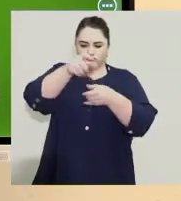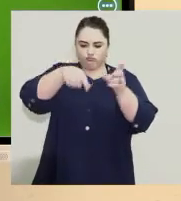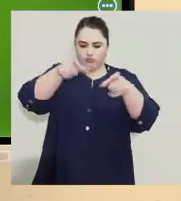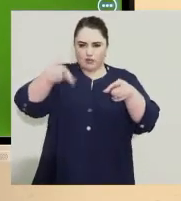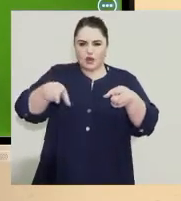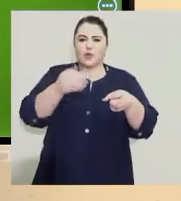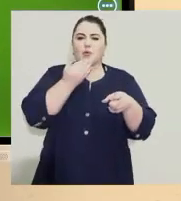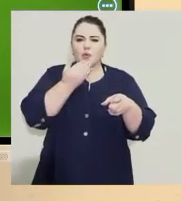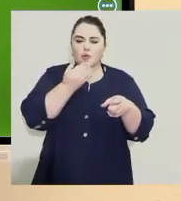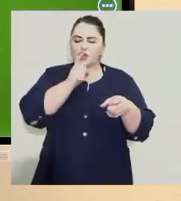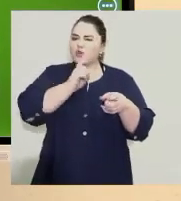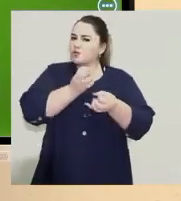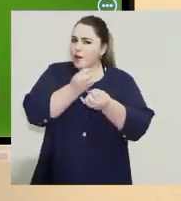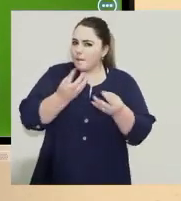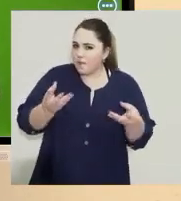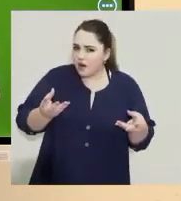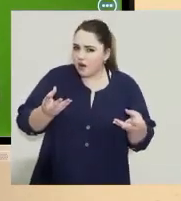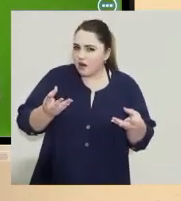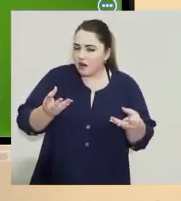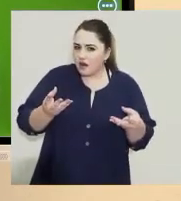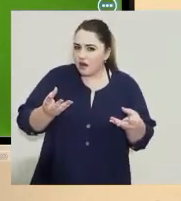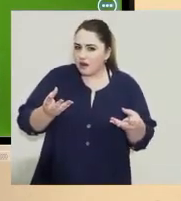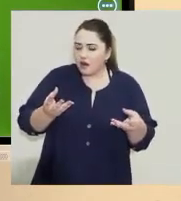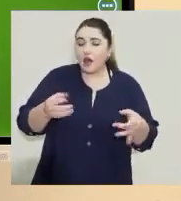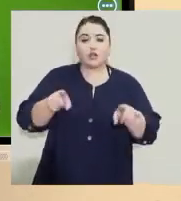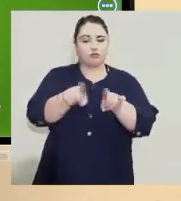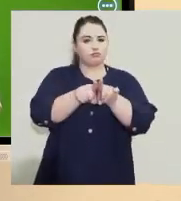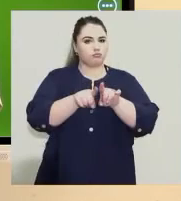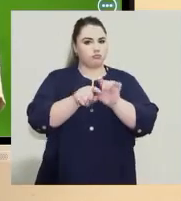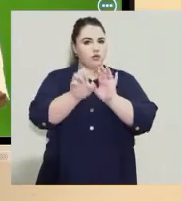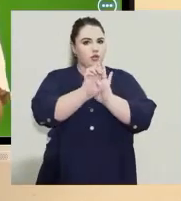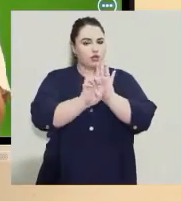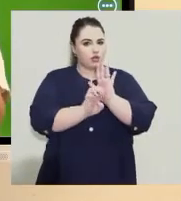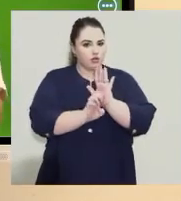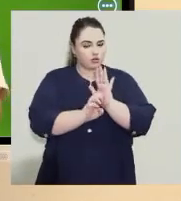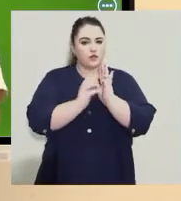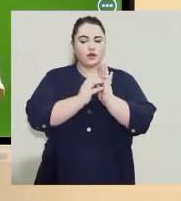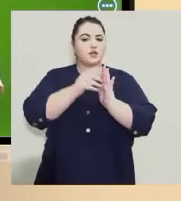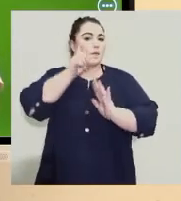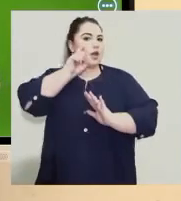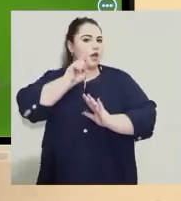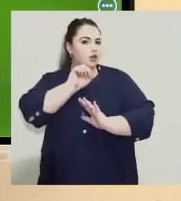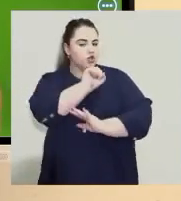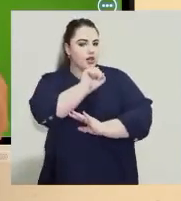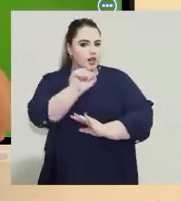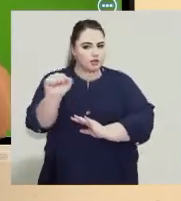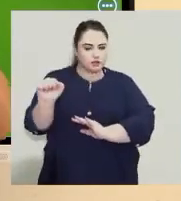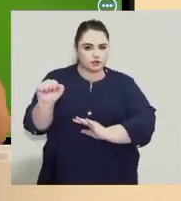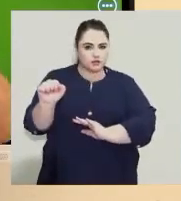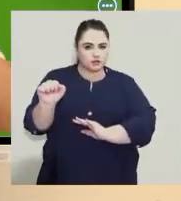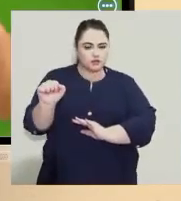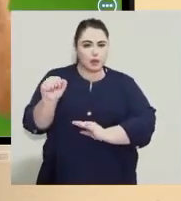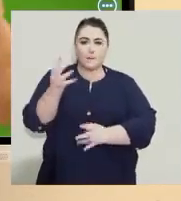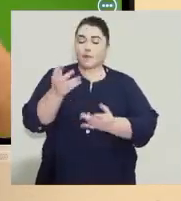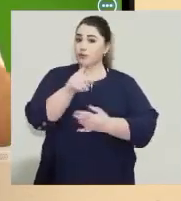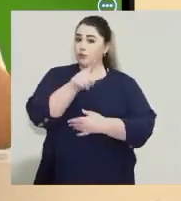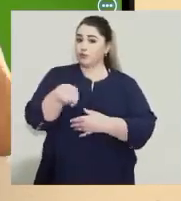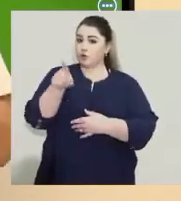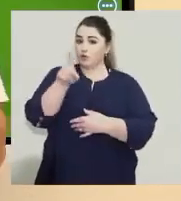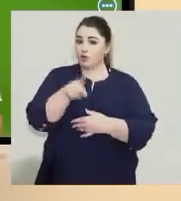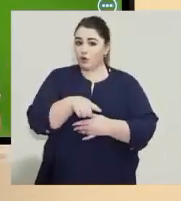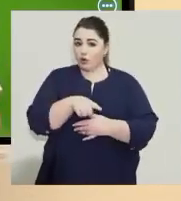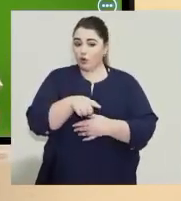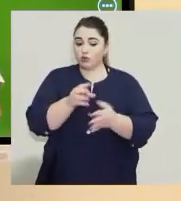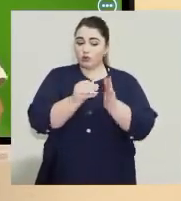used? And then what about ethics, things like their age? Is it not wrong to involve learners in a